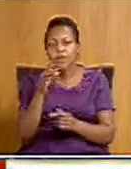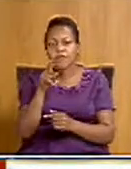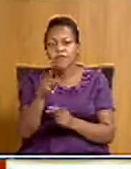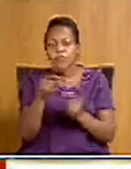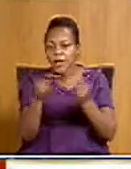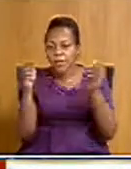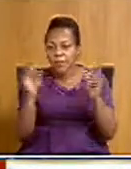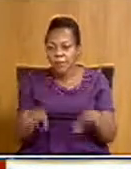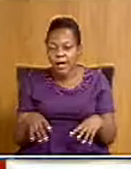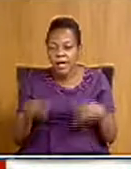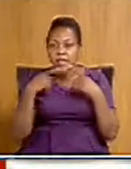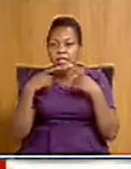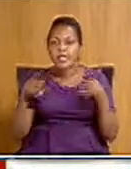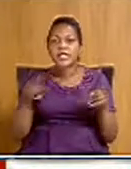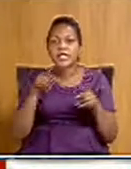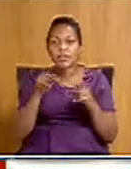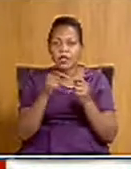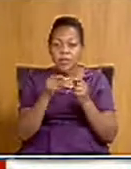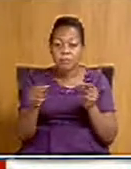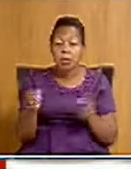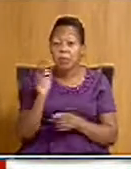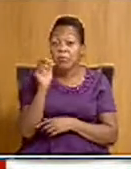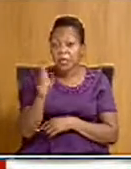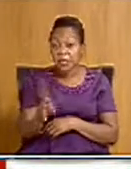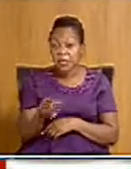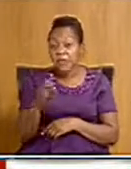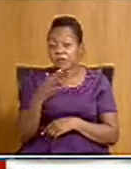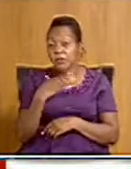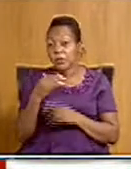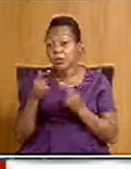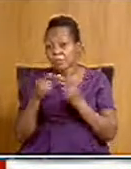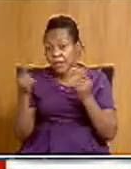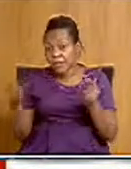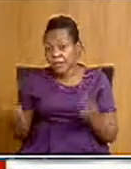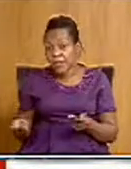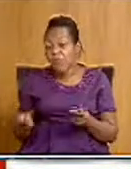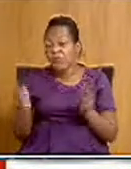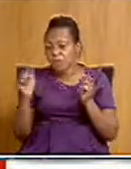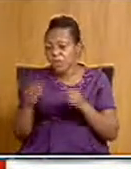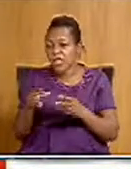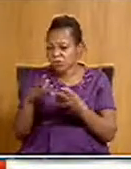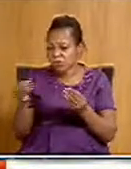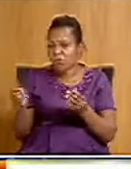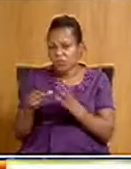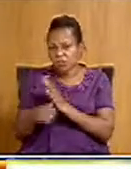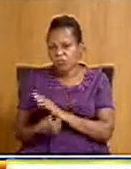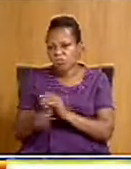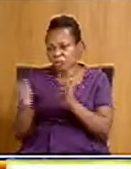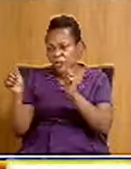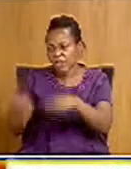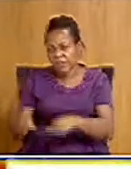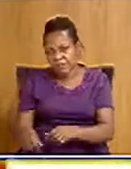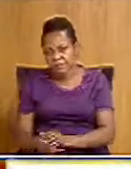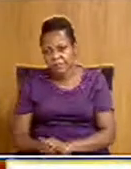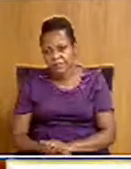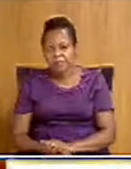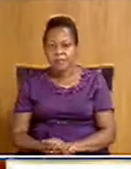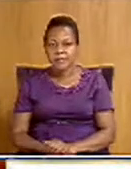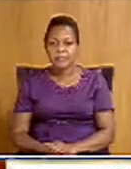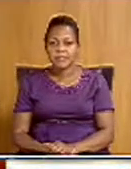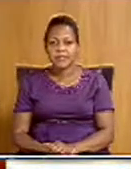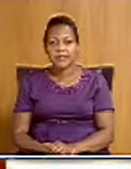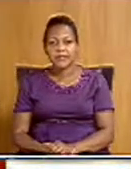you an enemy. Okay, if you want to be an enemy, we can sort out issues.